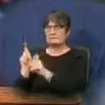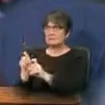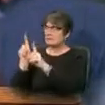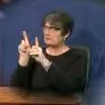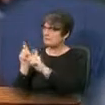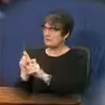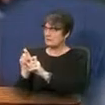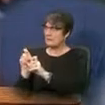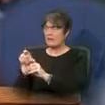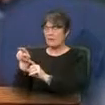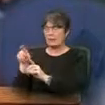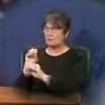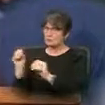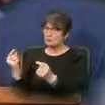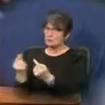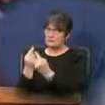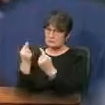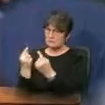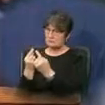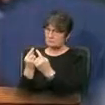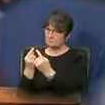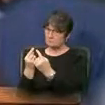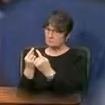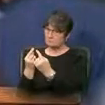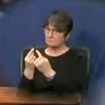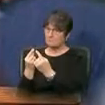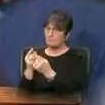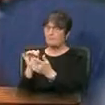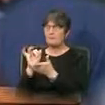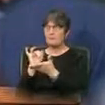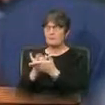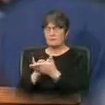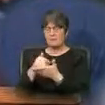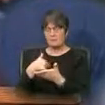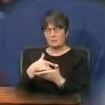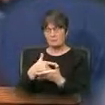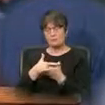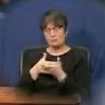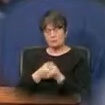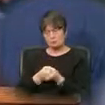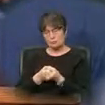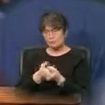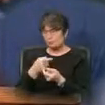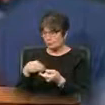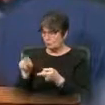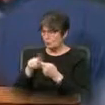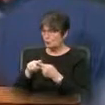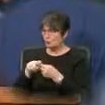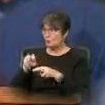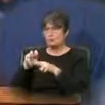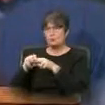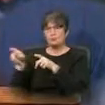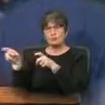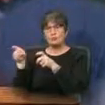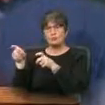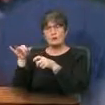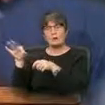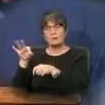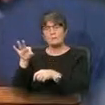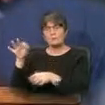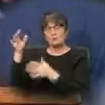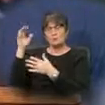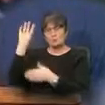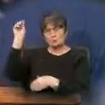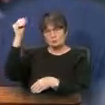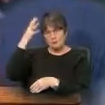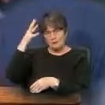yet without sin. So let us confidently approach the throne of grace to receive mercy and to